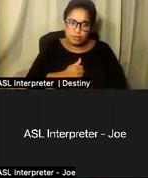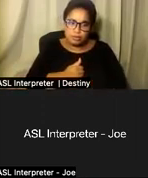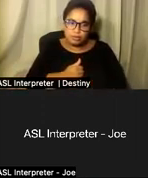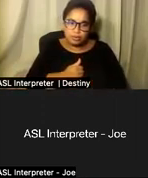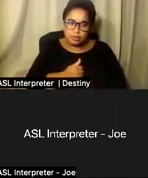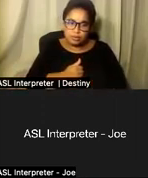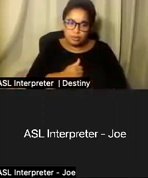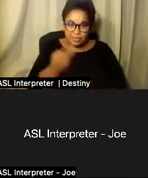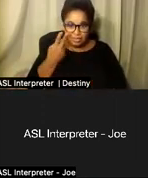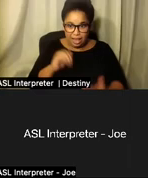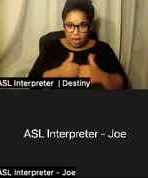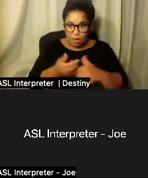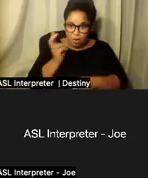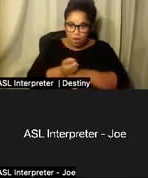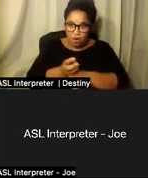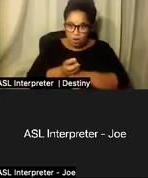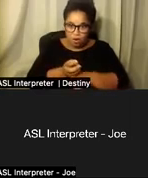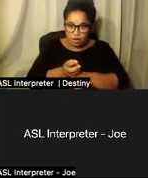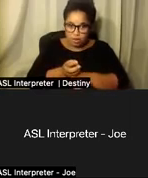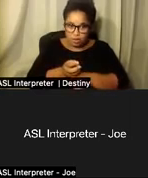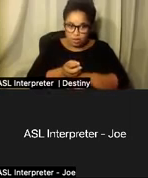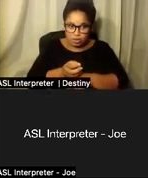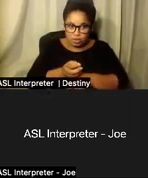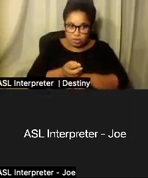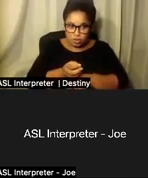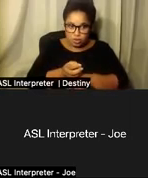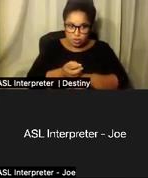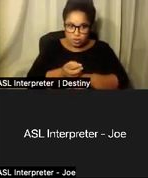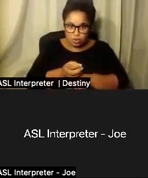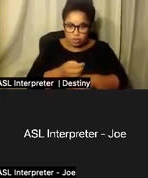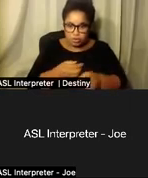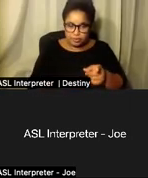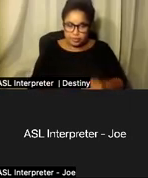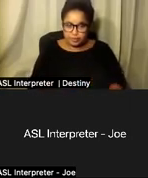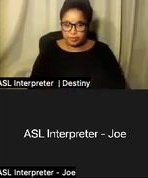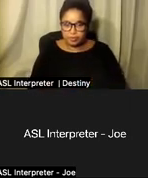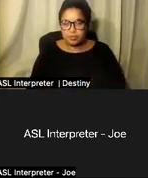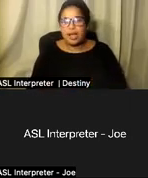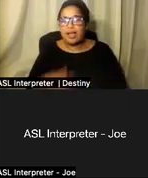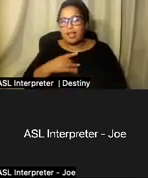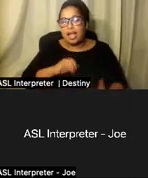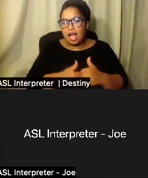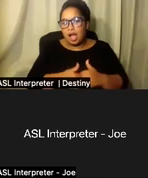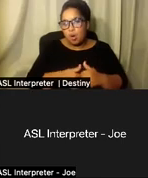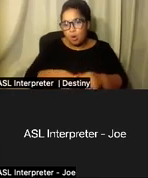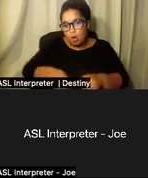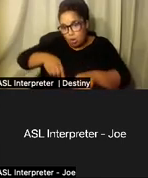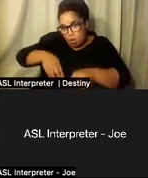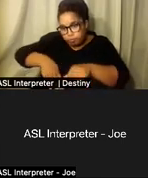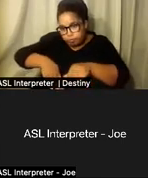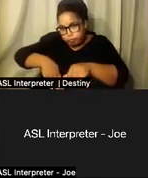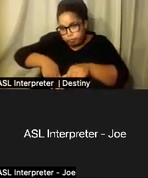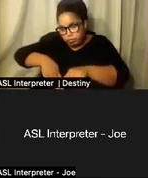You see how difficult this already is to remove? I like how that holding down the bottom level as you pulled off made sure